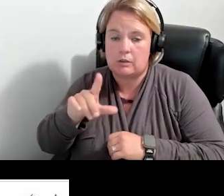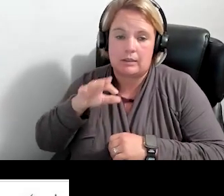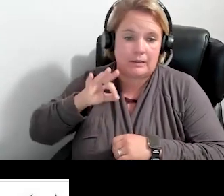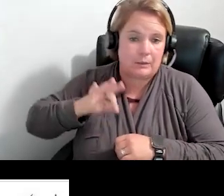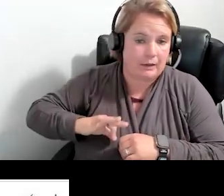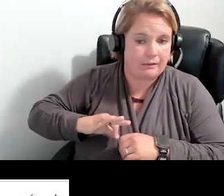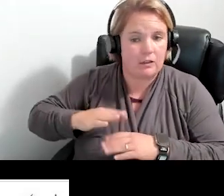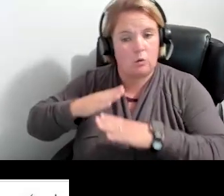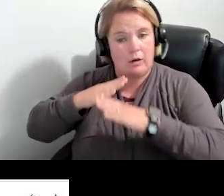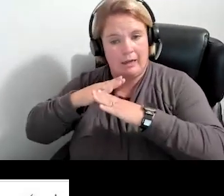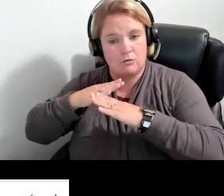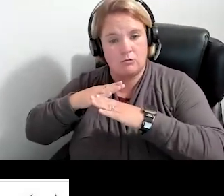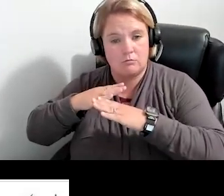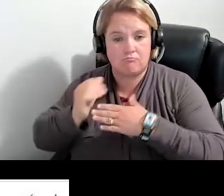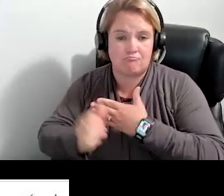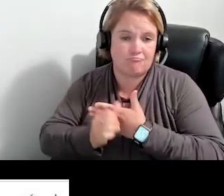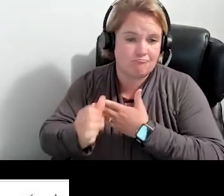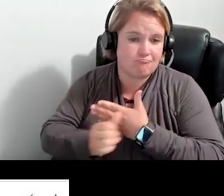hazard.